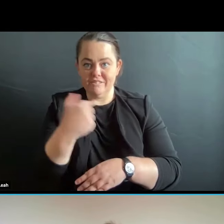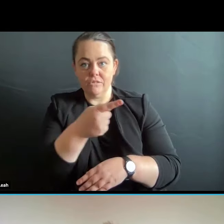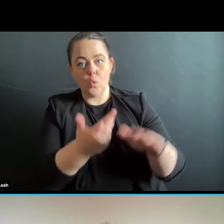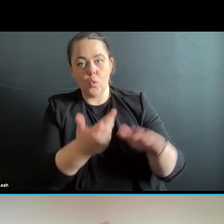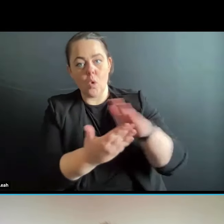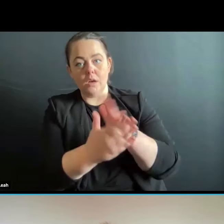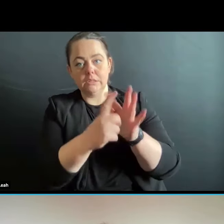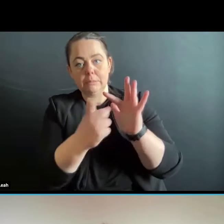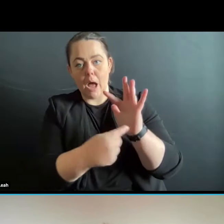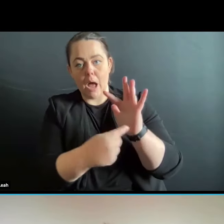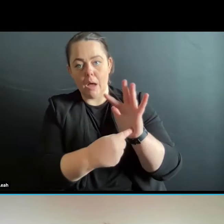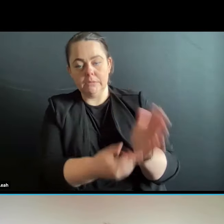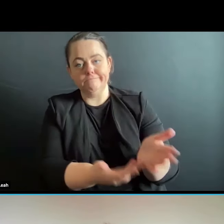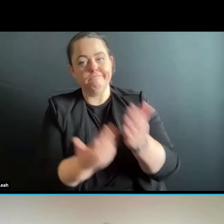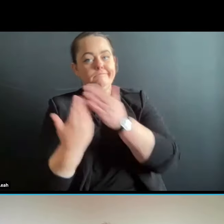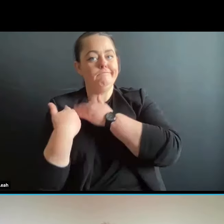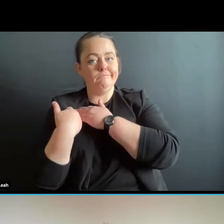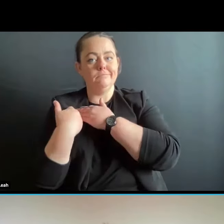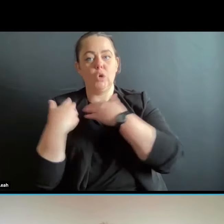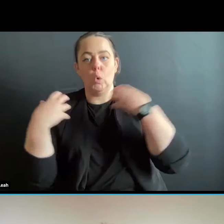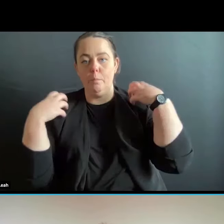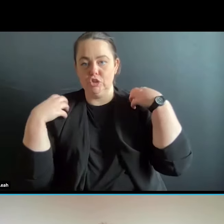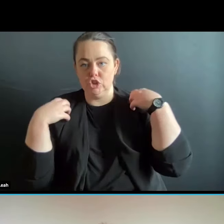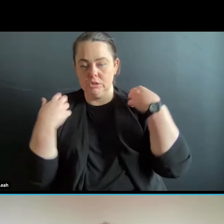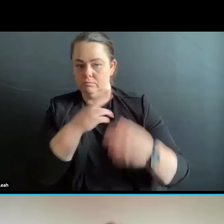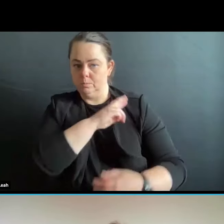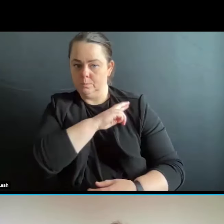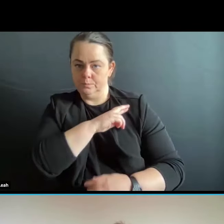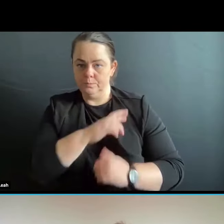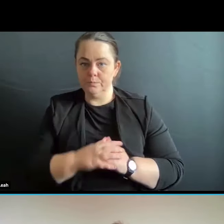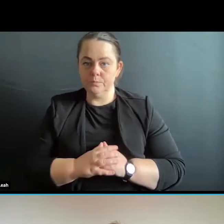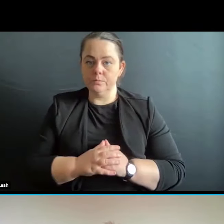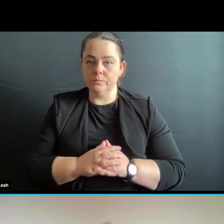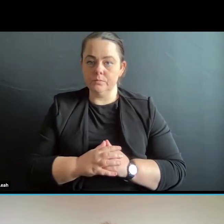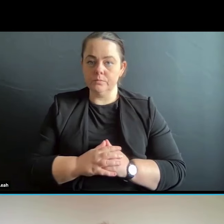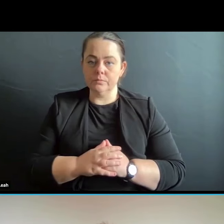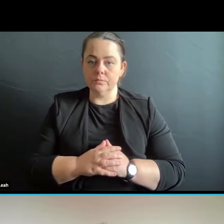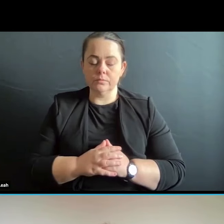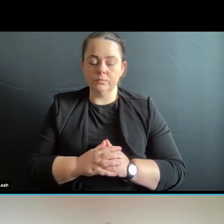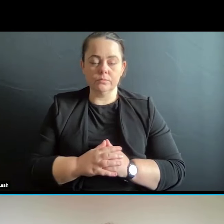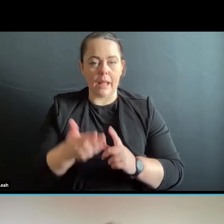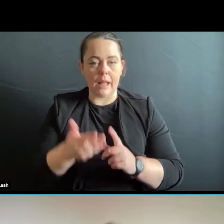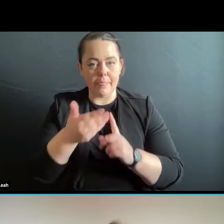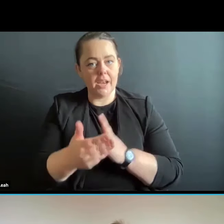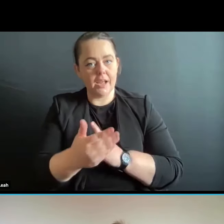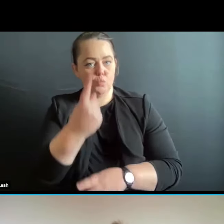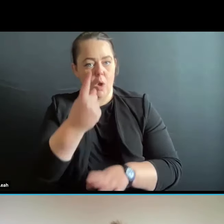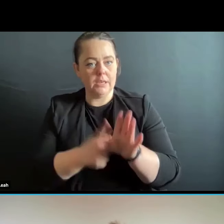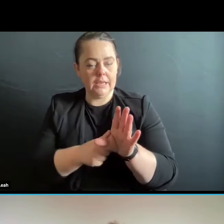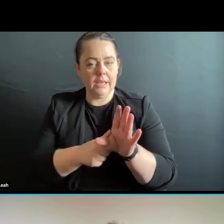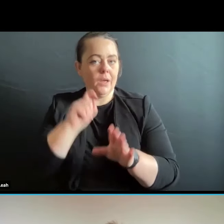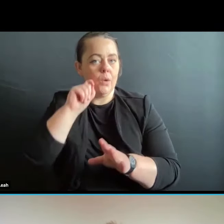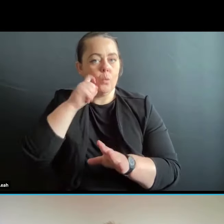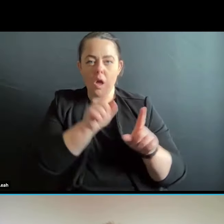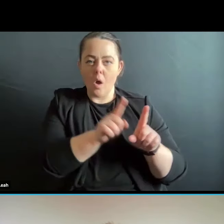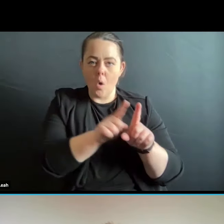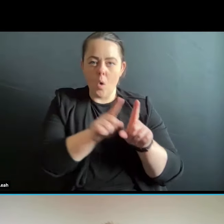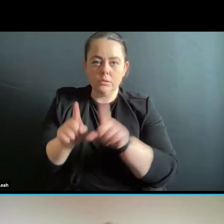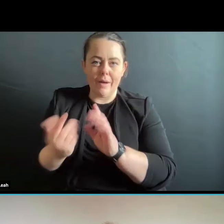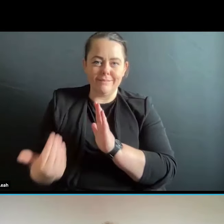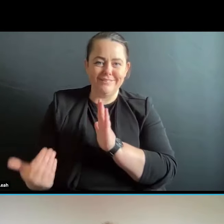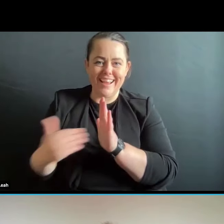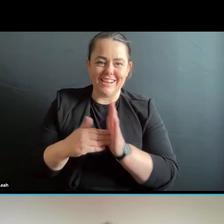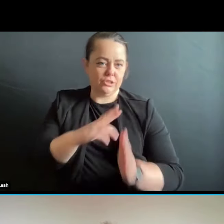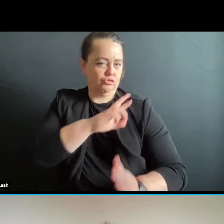department. Over the next 12 months, we will also take on a slightly greater role in monitoring some elements of